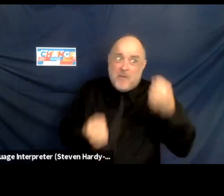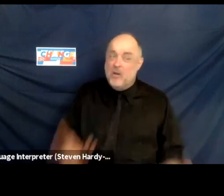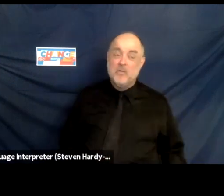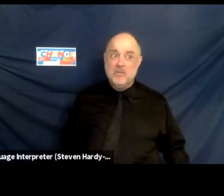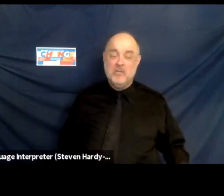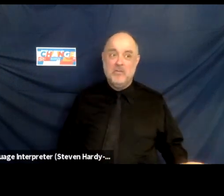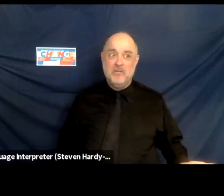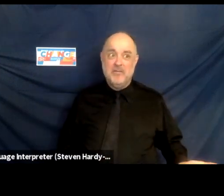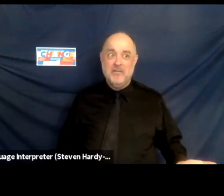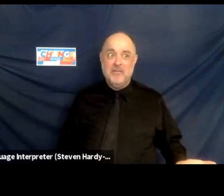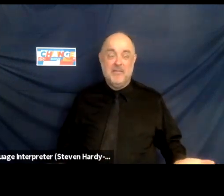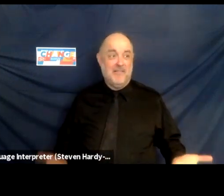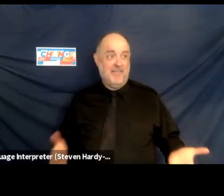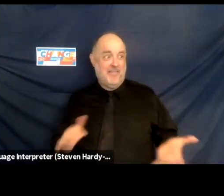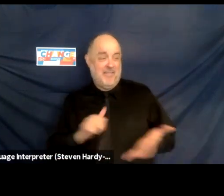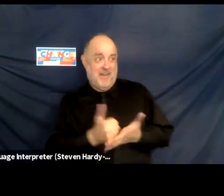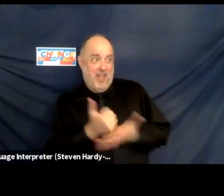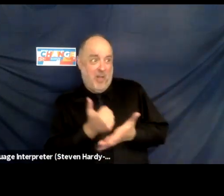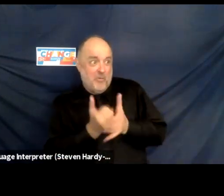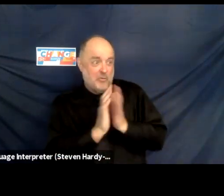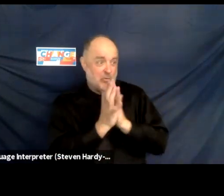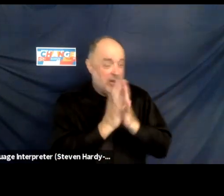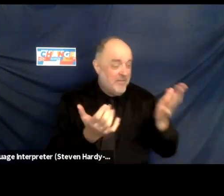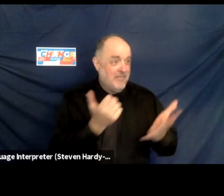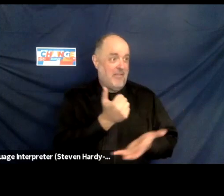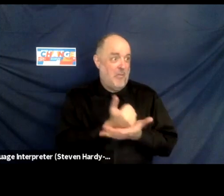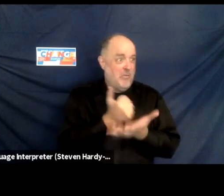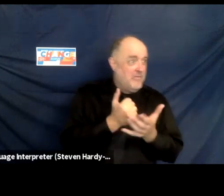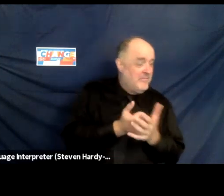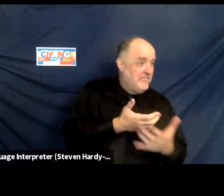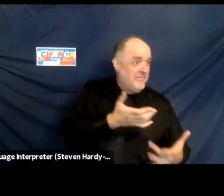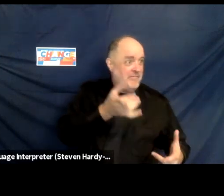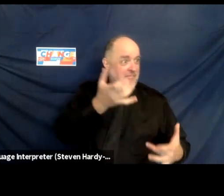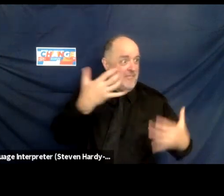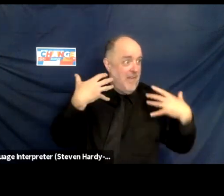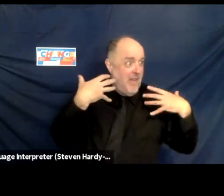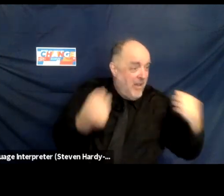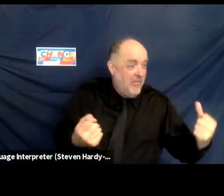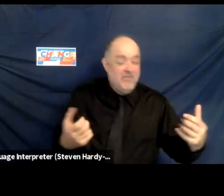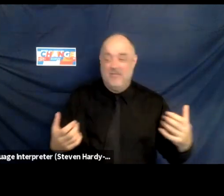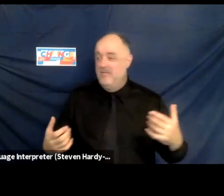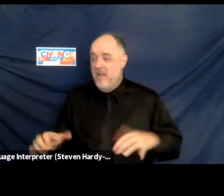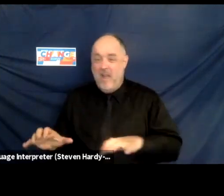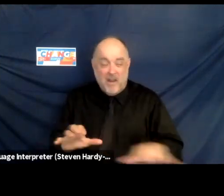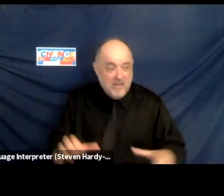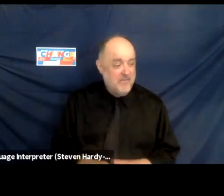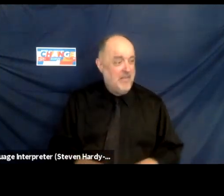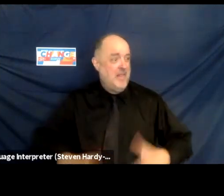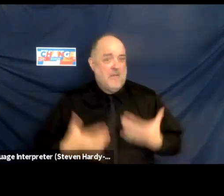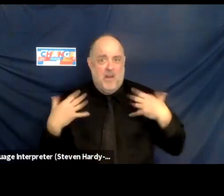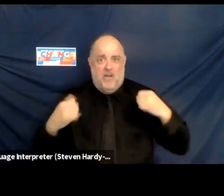that contribute to air pollution and road congestion in our area. It's 5,000 people who are exercising, who are living healthy lives